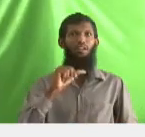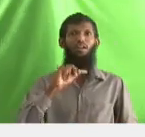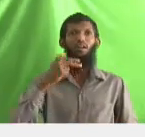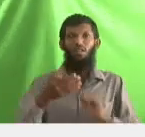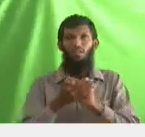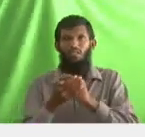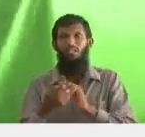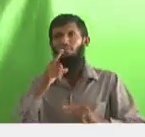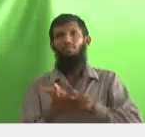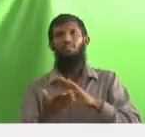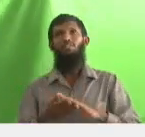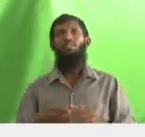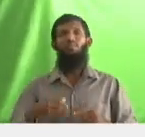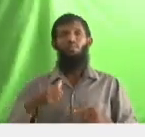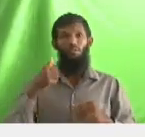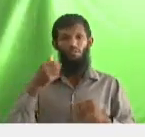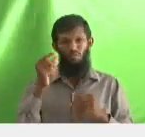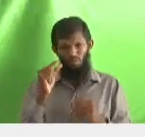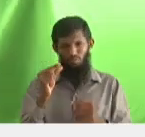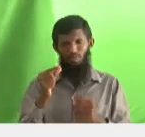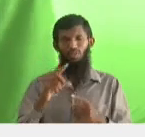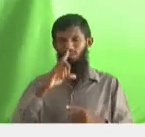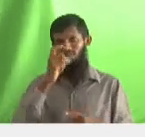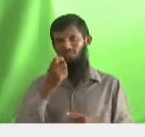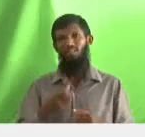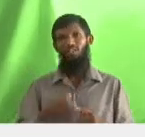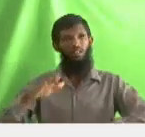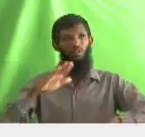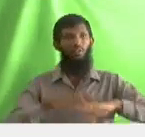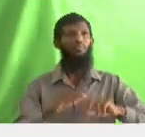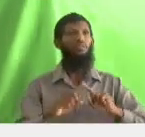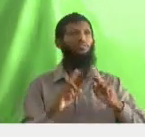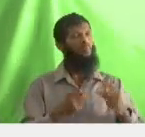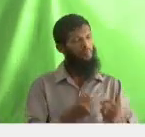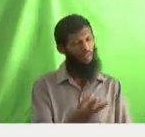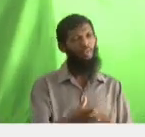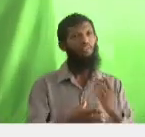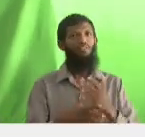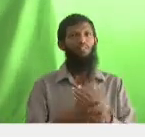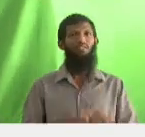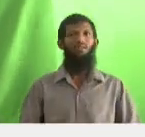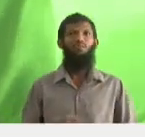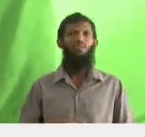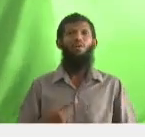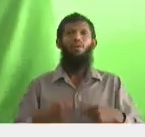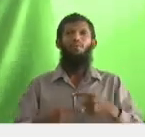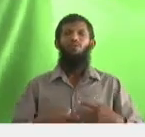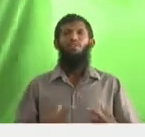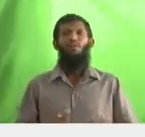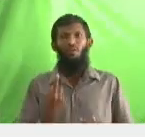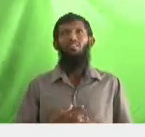one another in a beautiful way about earning that which is halal, about earning the pleasure of Allah.